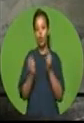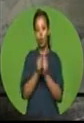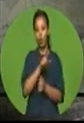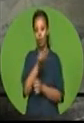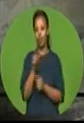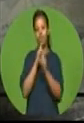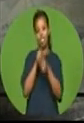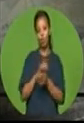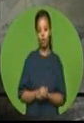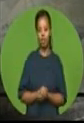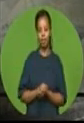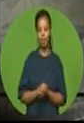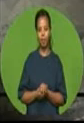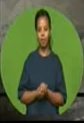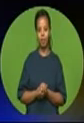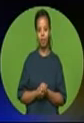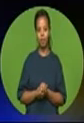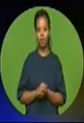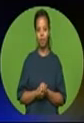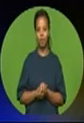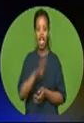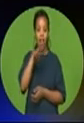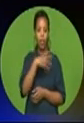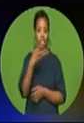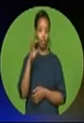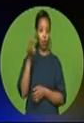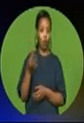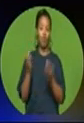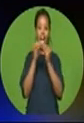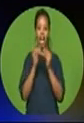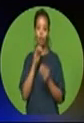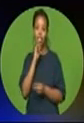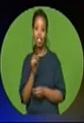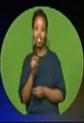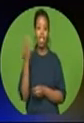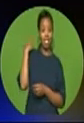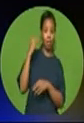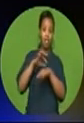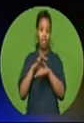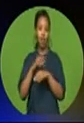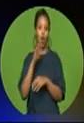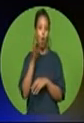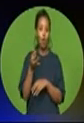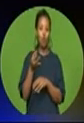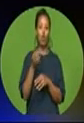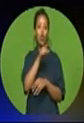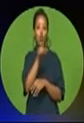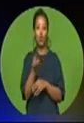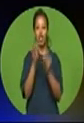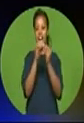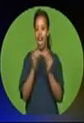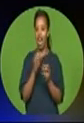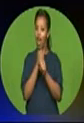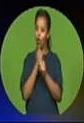it with your responses. The chart of accounts is the backbone of your accounting